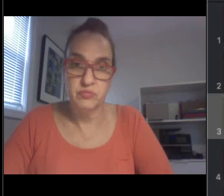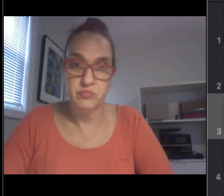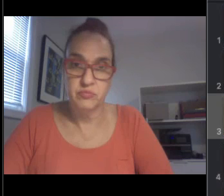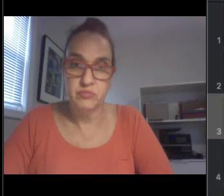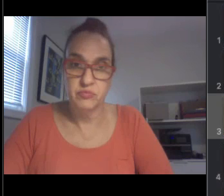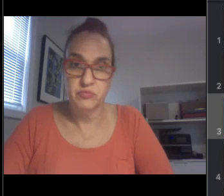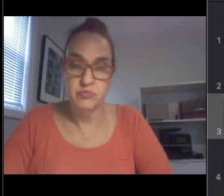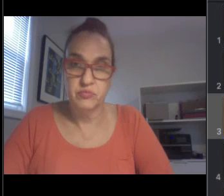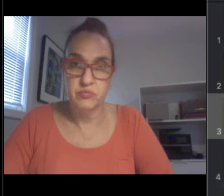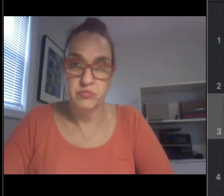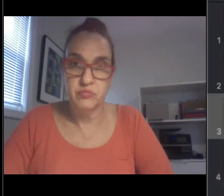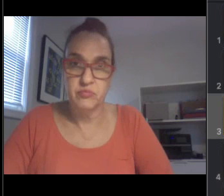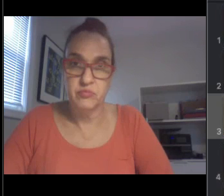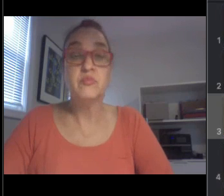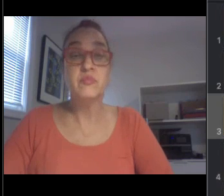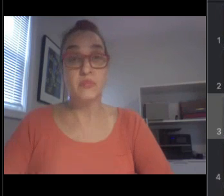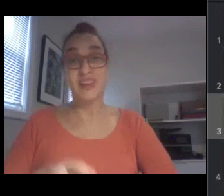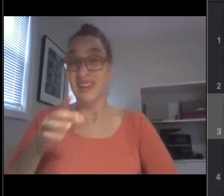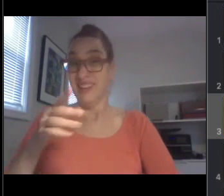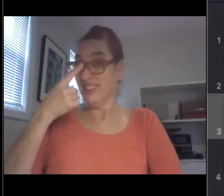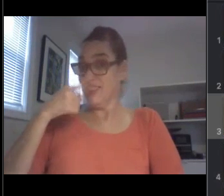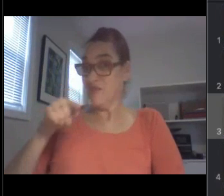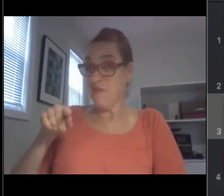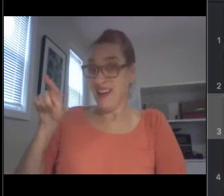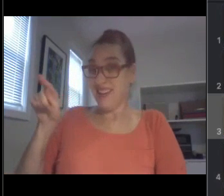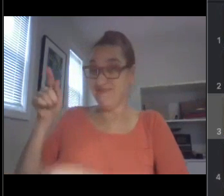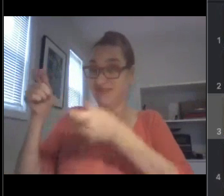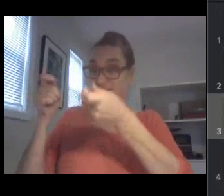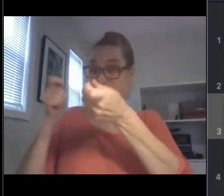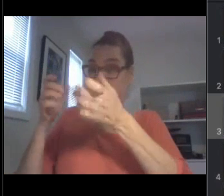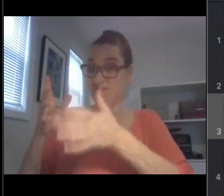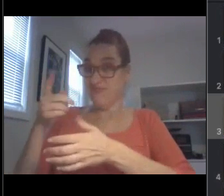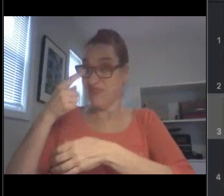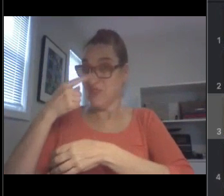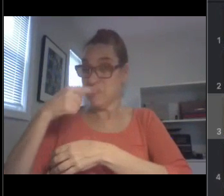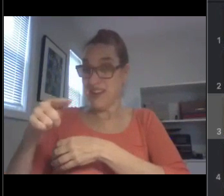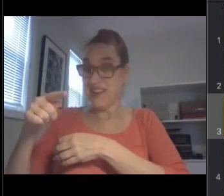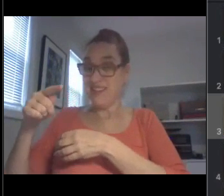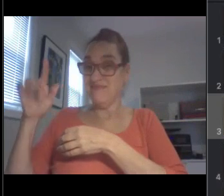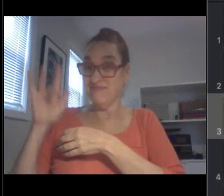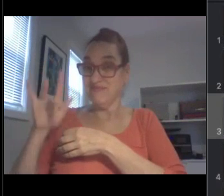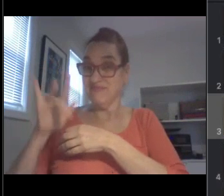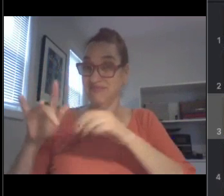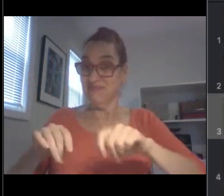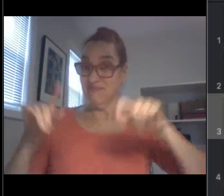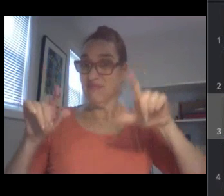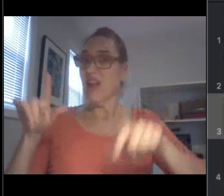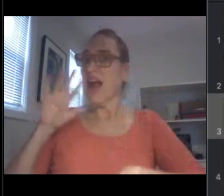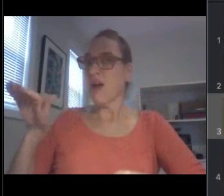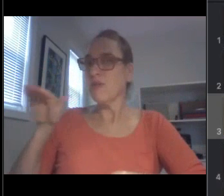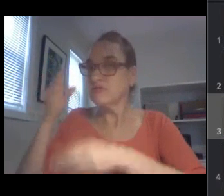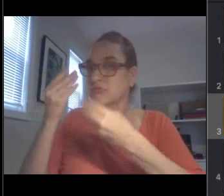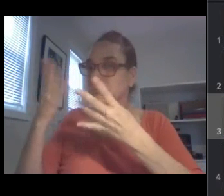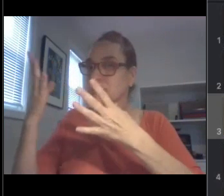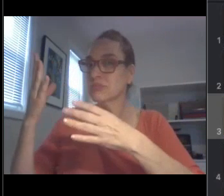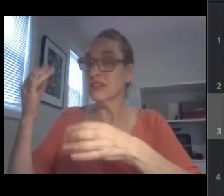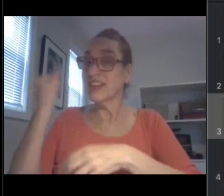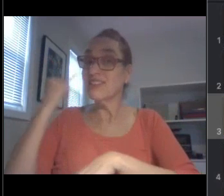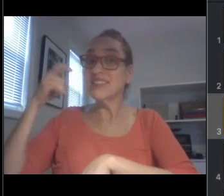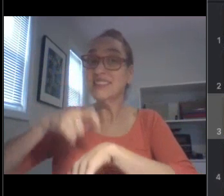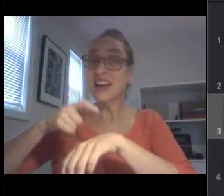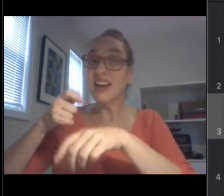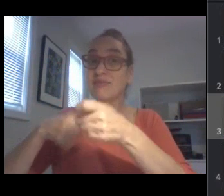to do it for me, and then I'll just cue you to proceed. okay, I'll do that. I can get it